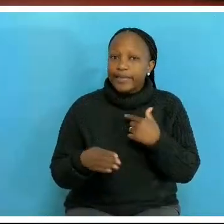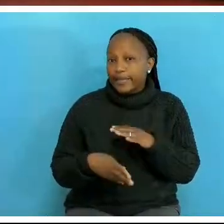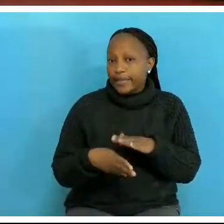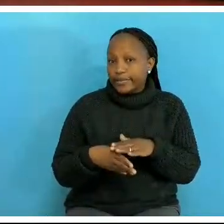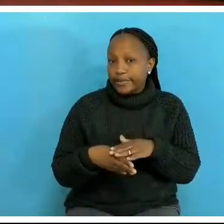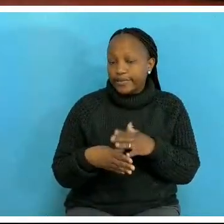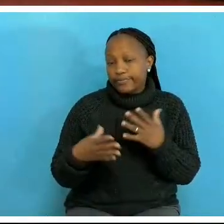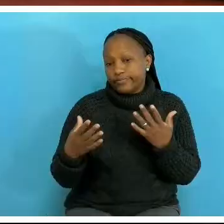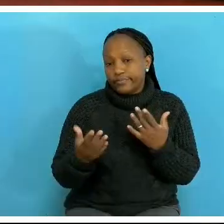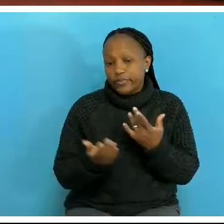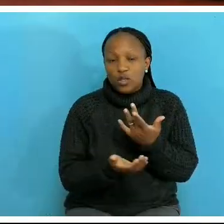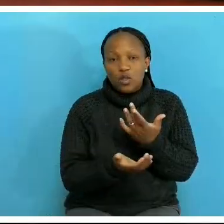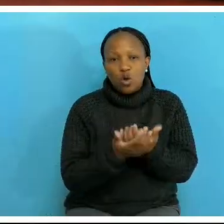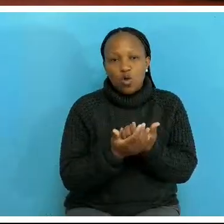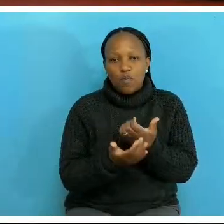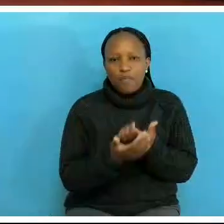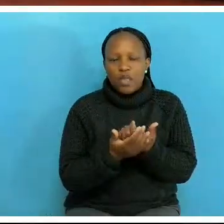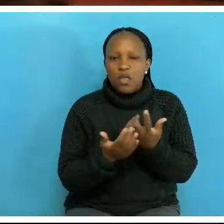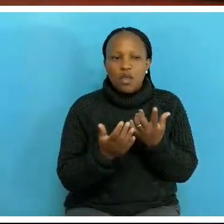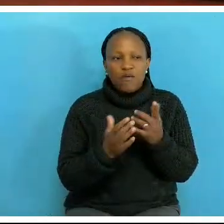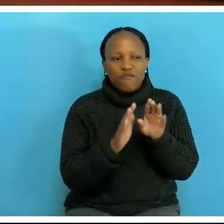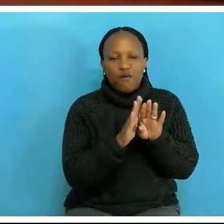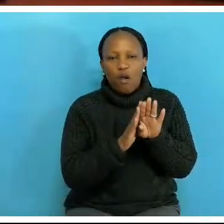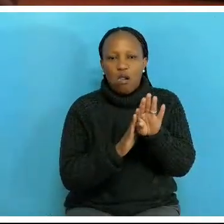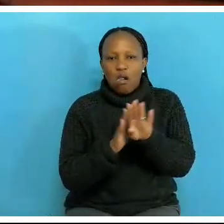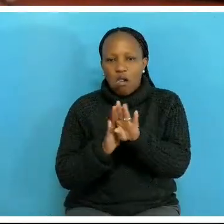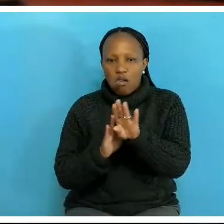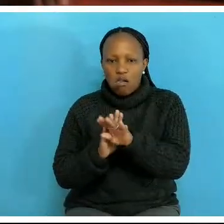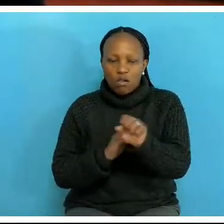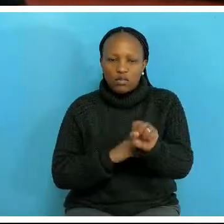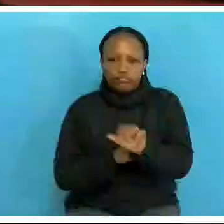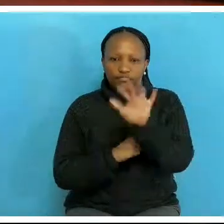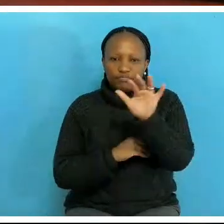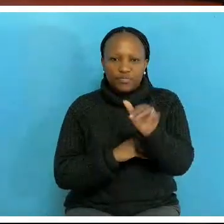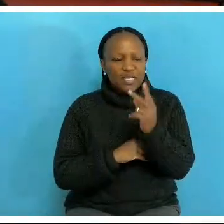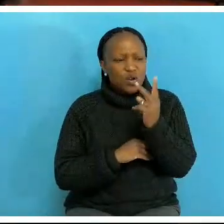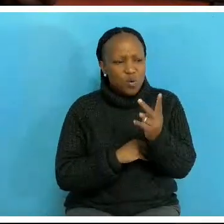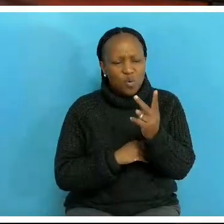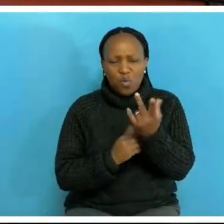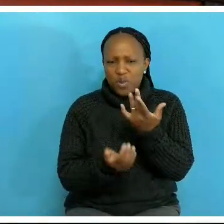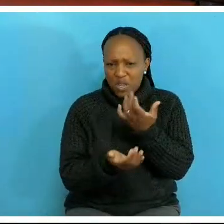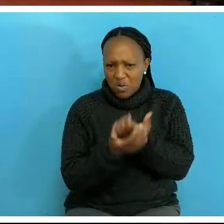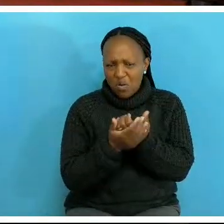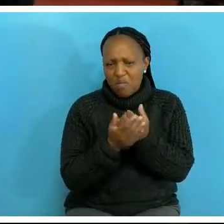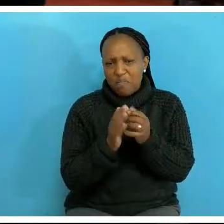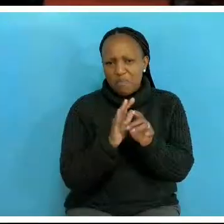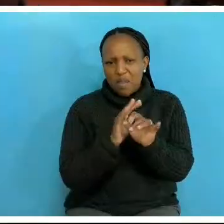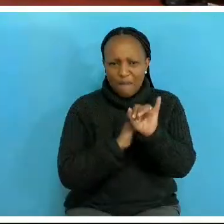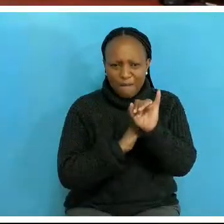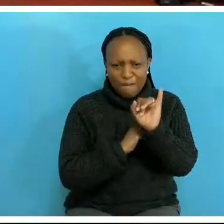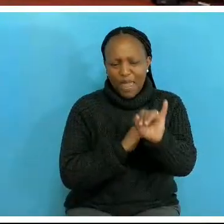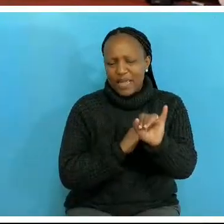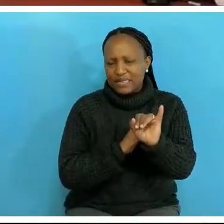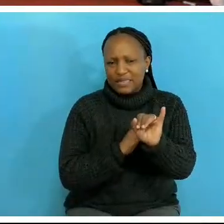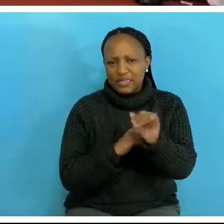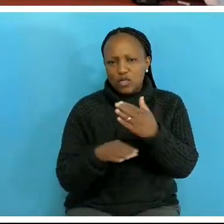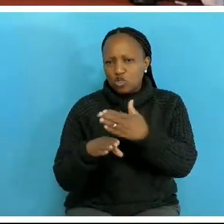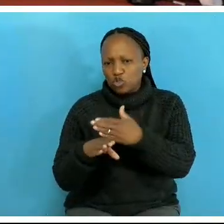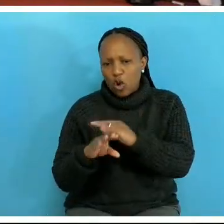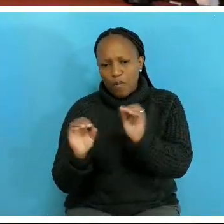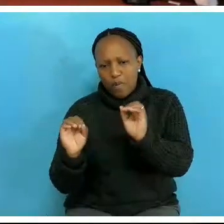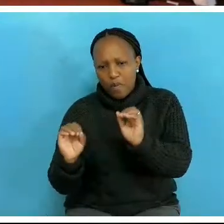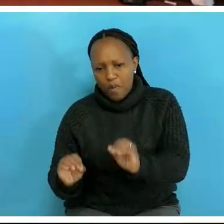the economic upliftment in South Africa. Look how bad is our economy. See what is happening. We can't get jobs, we have to